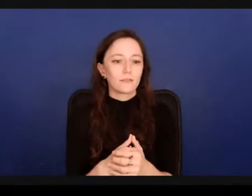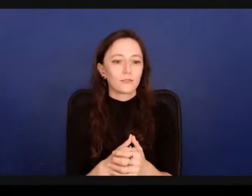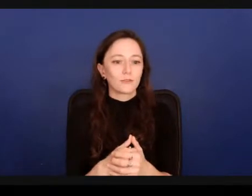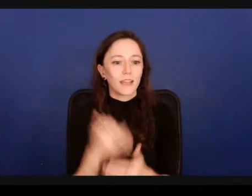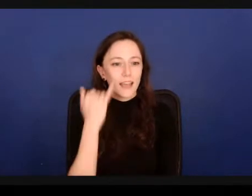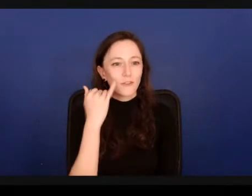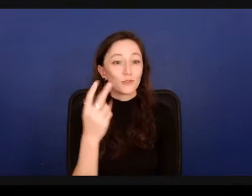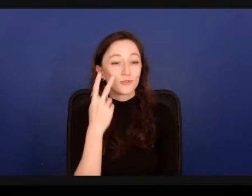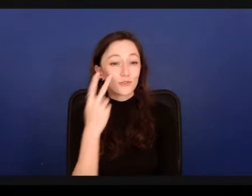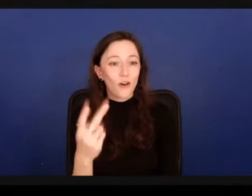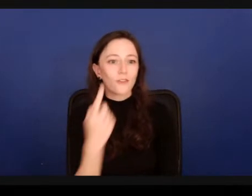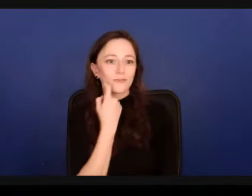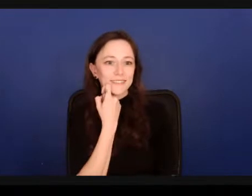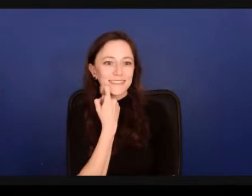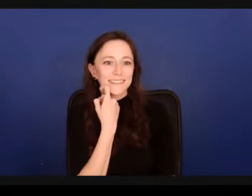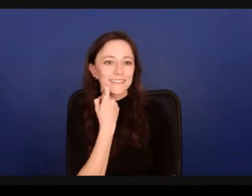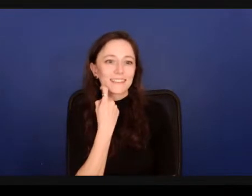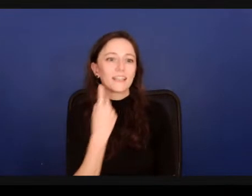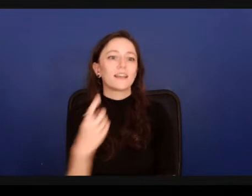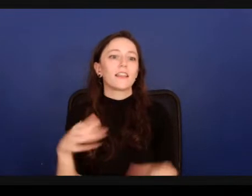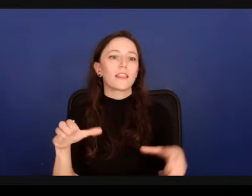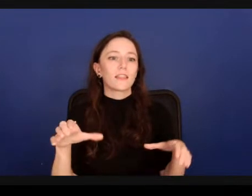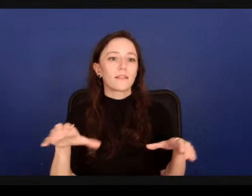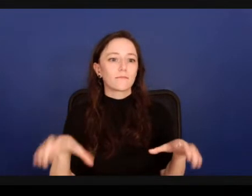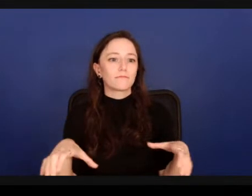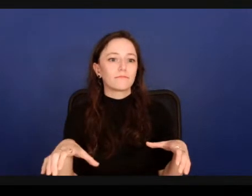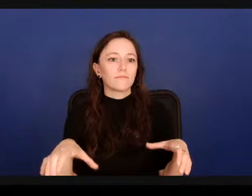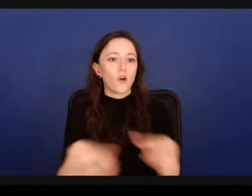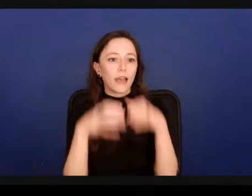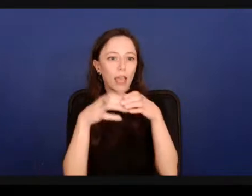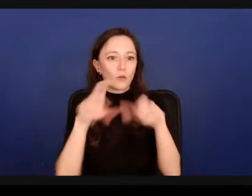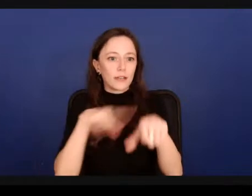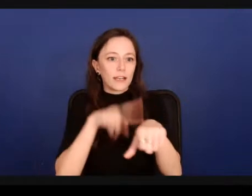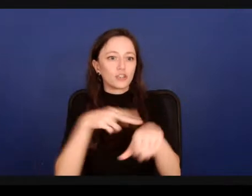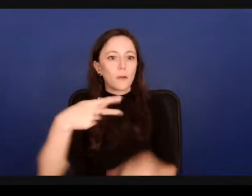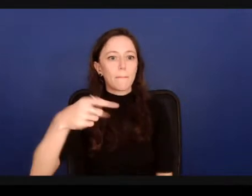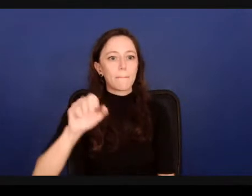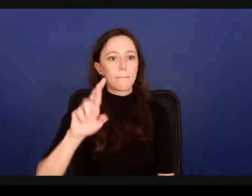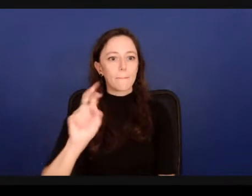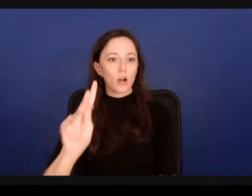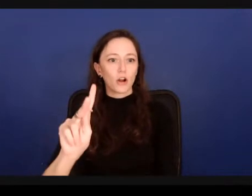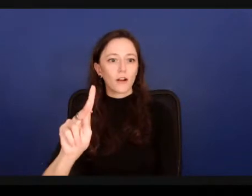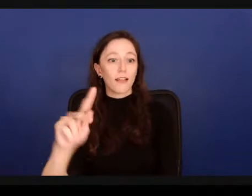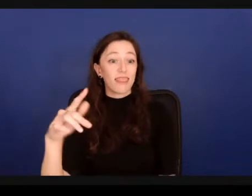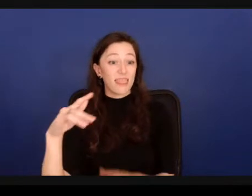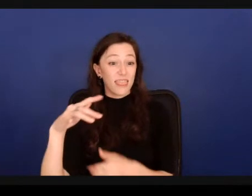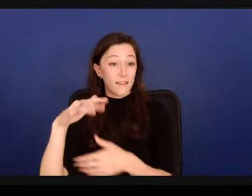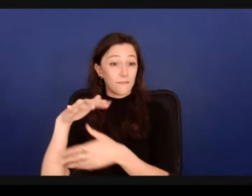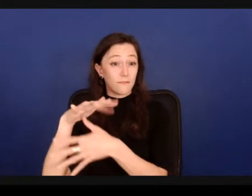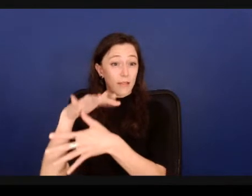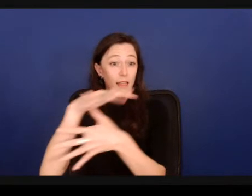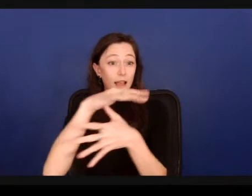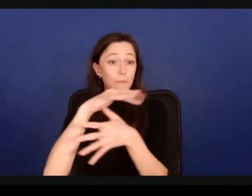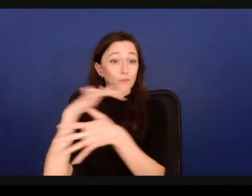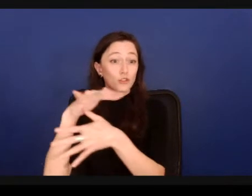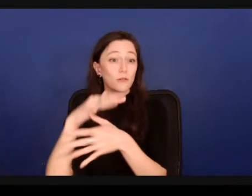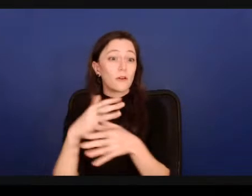Park flight plan, should be a lot less of those this coming year here. Yes, Dane.